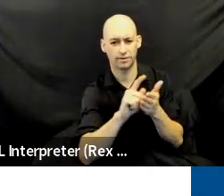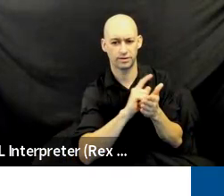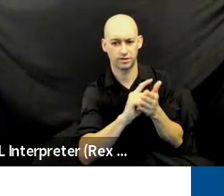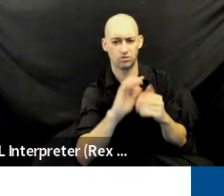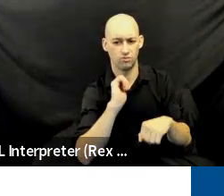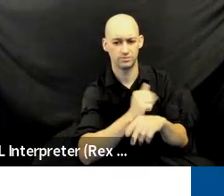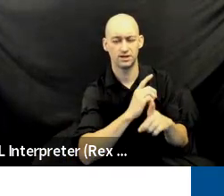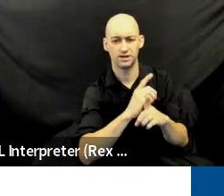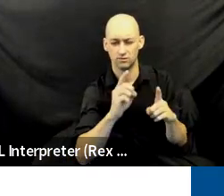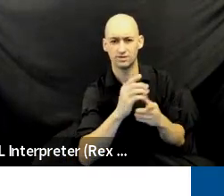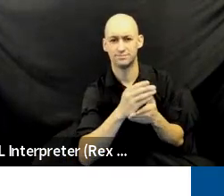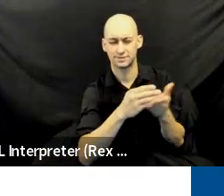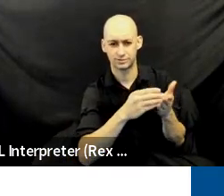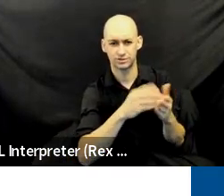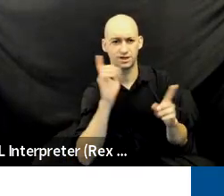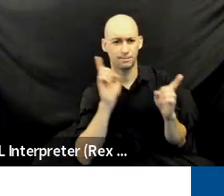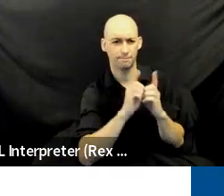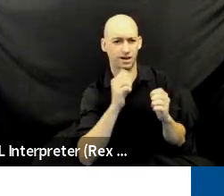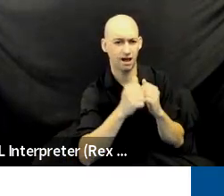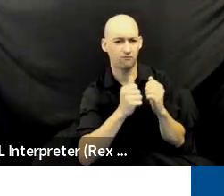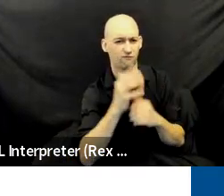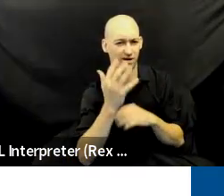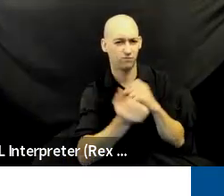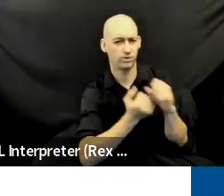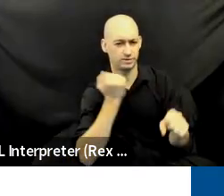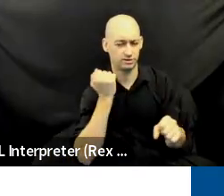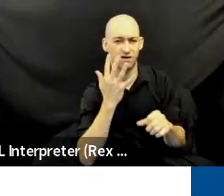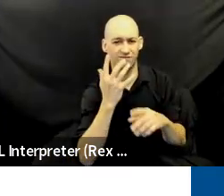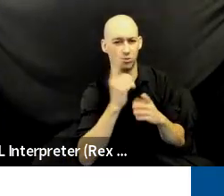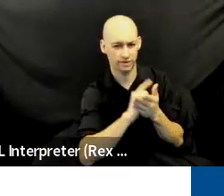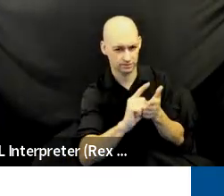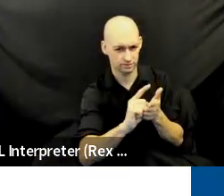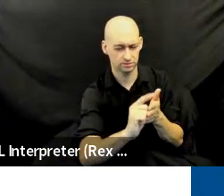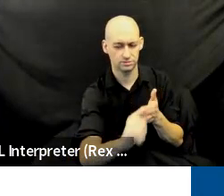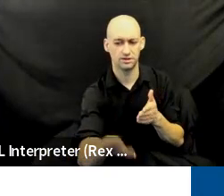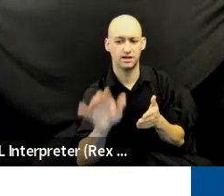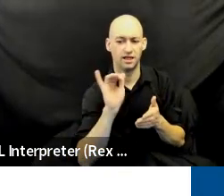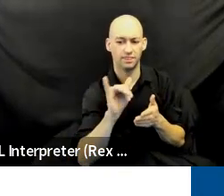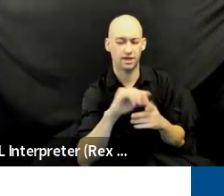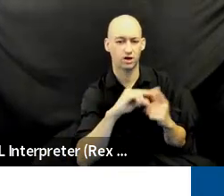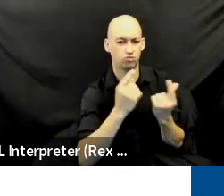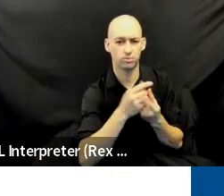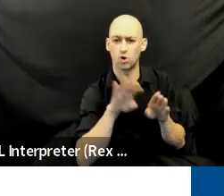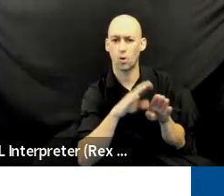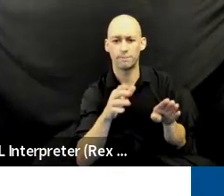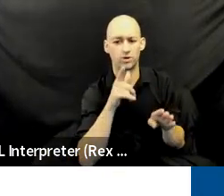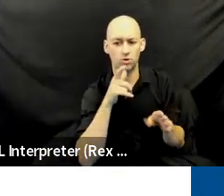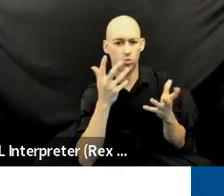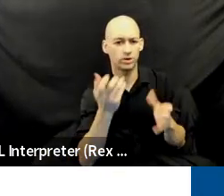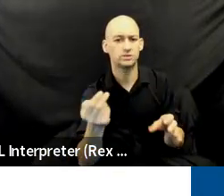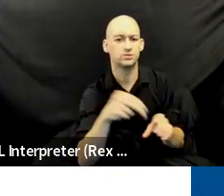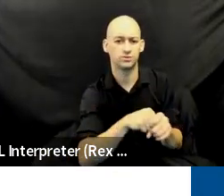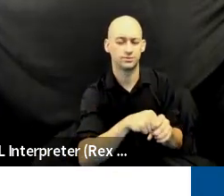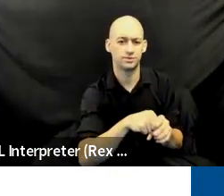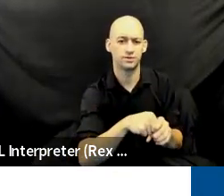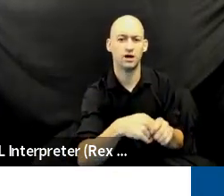different sectors met about every 5 weeks. The SB 671 work group was open to anyone who was interested in participating. We